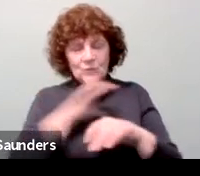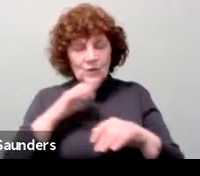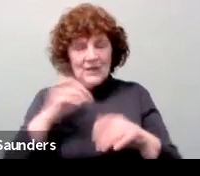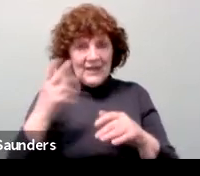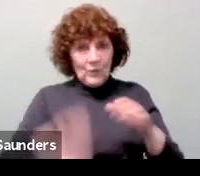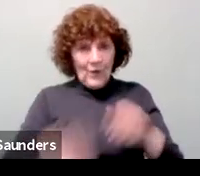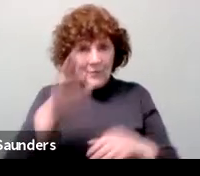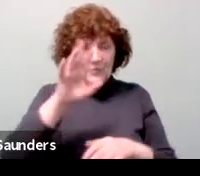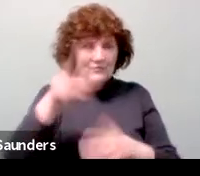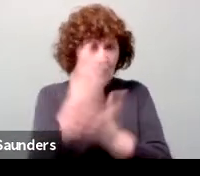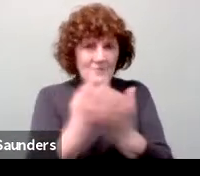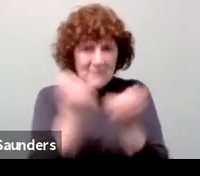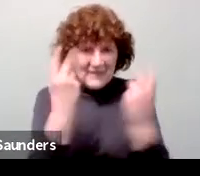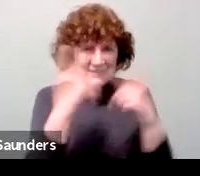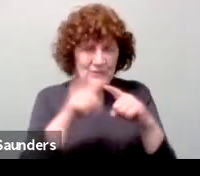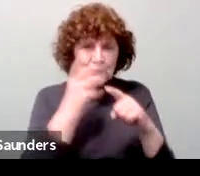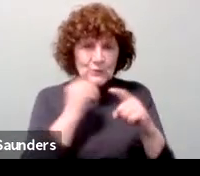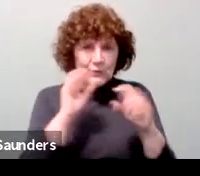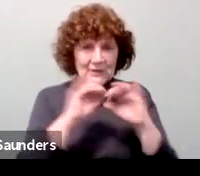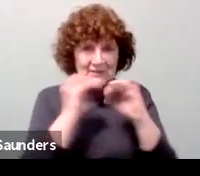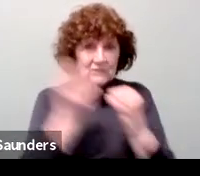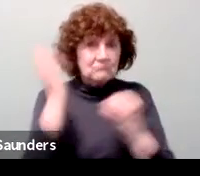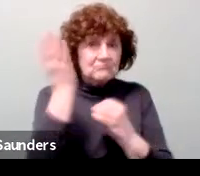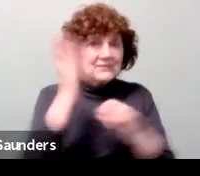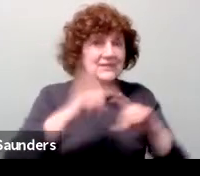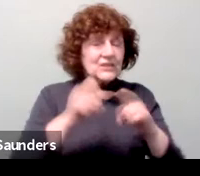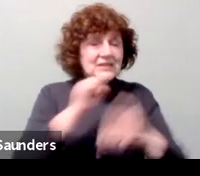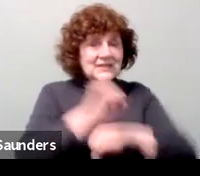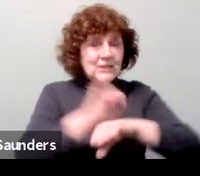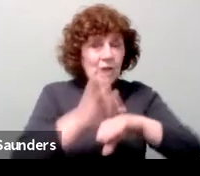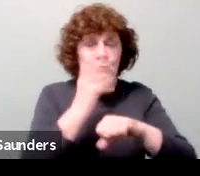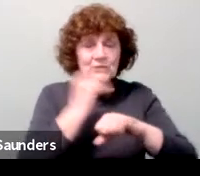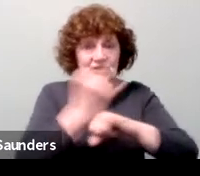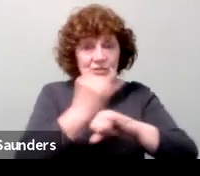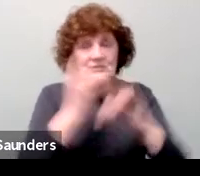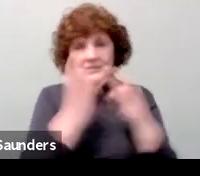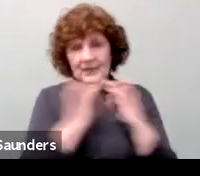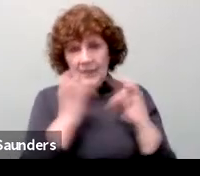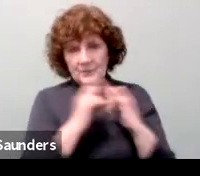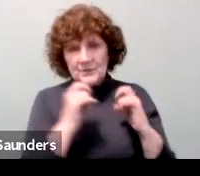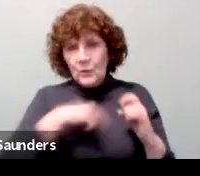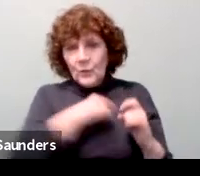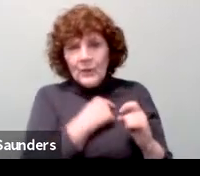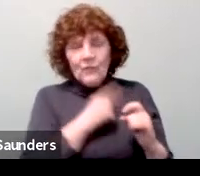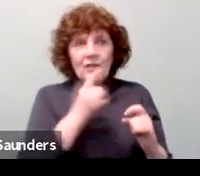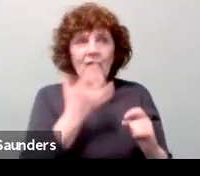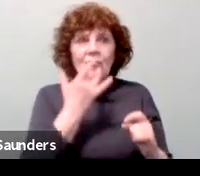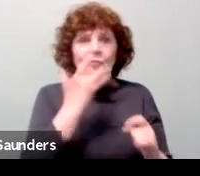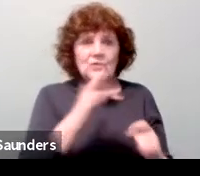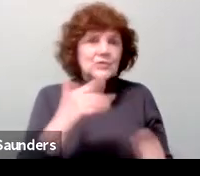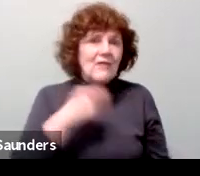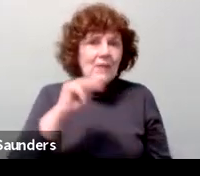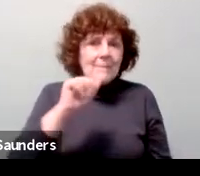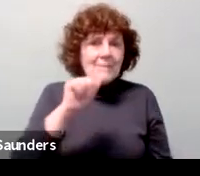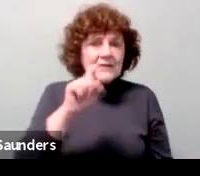has spoken at numerous synagogues, Jewish institutions, and camps. We are so fortunate to have Matan